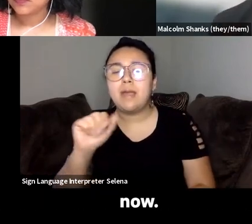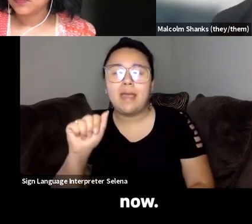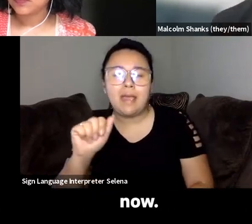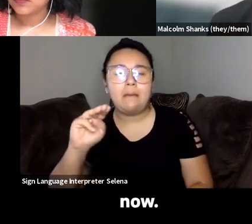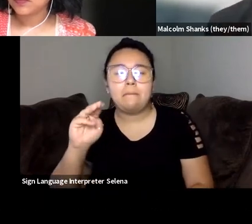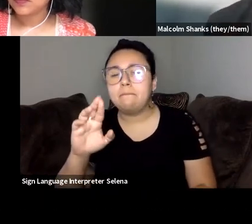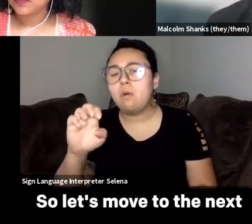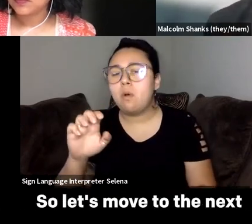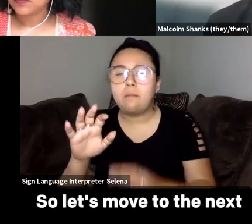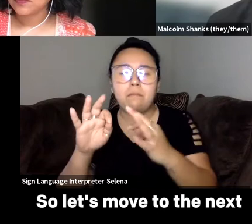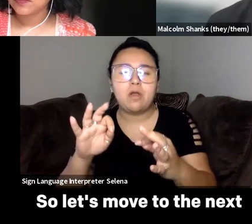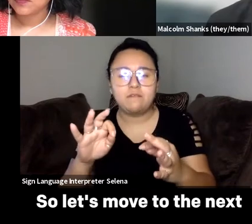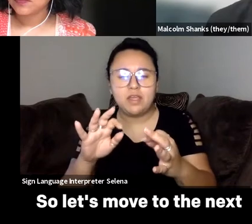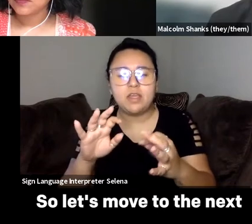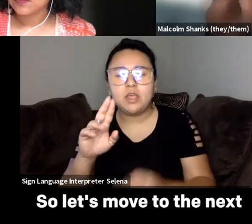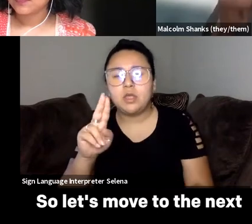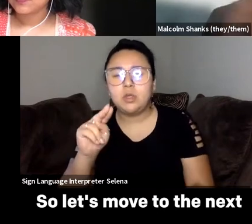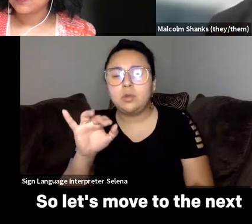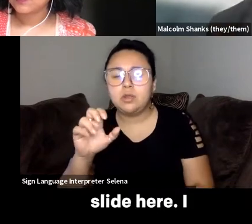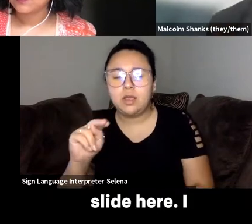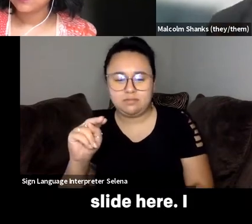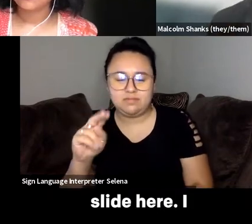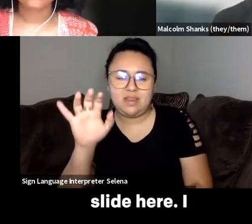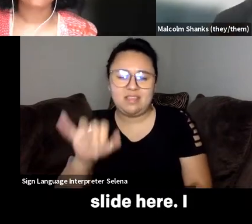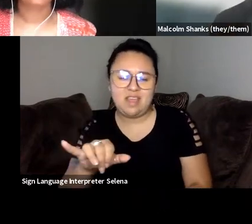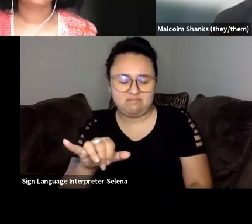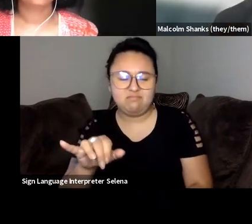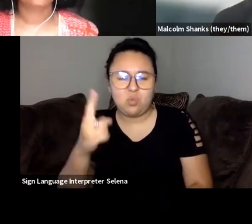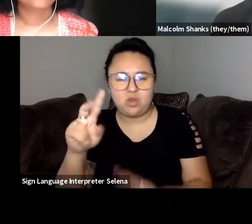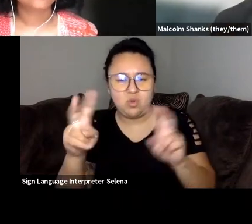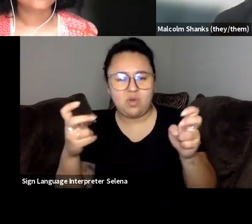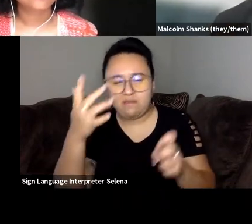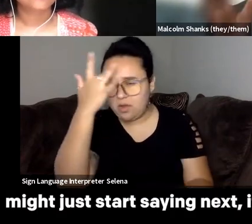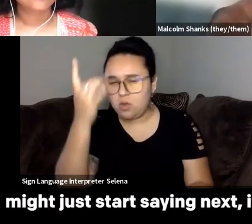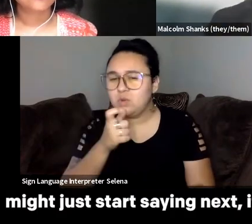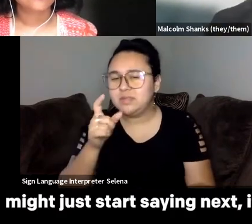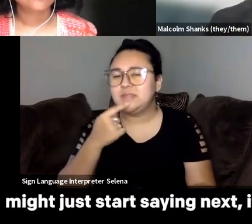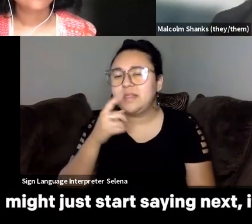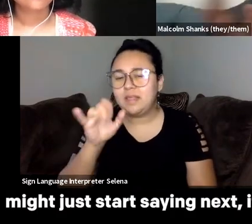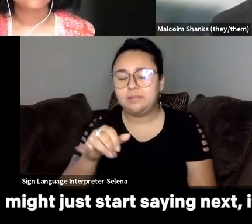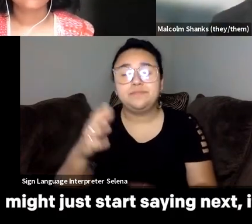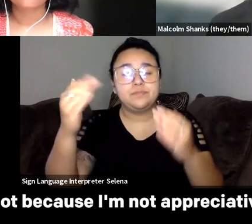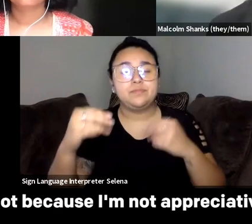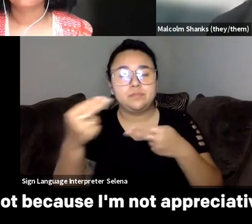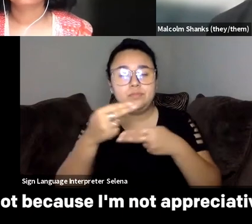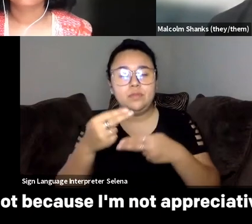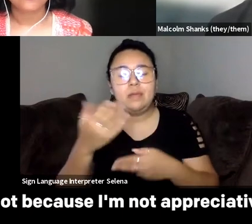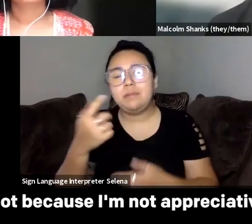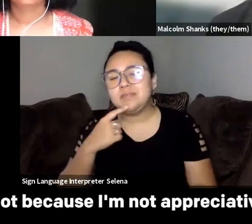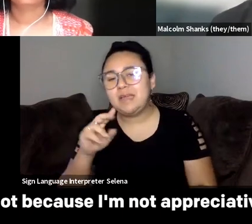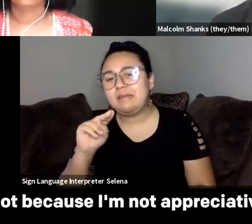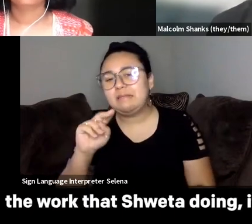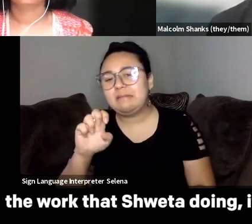now. So let's move to the next slide here. I might just start saying next. It's not because I'm